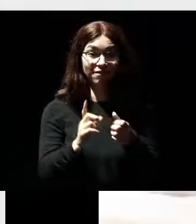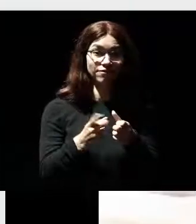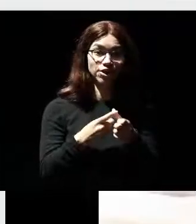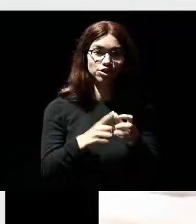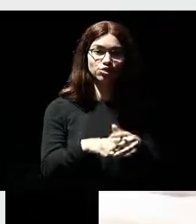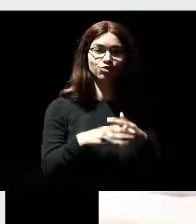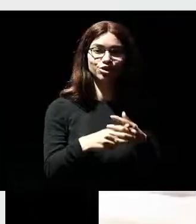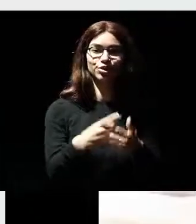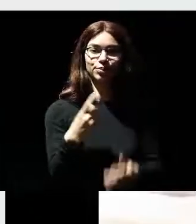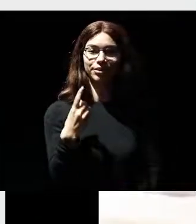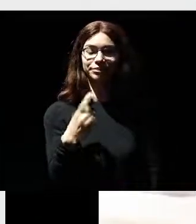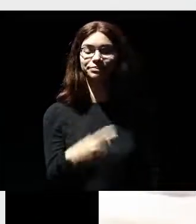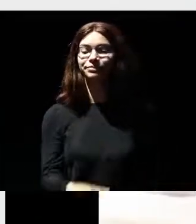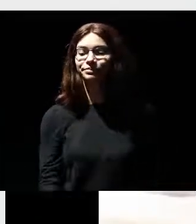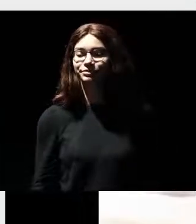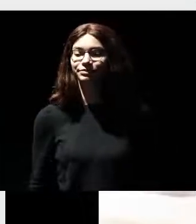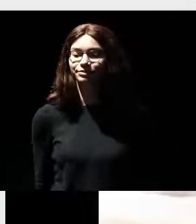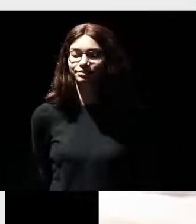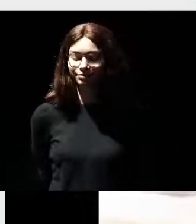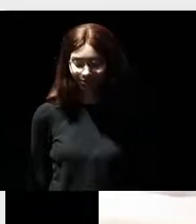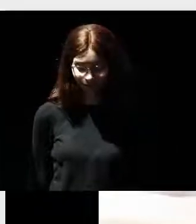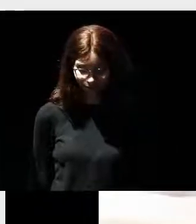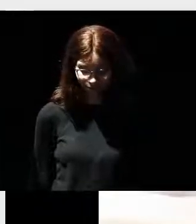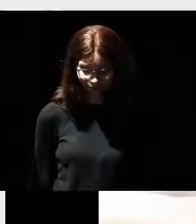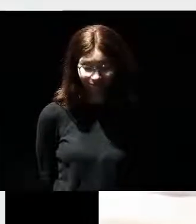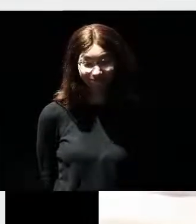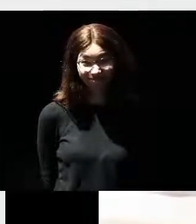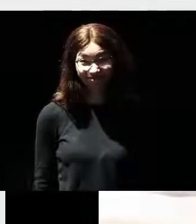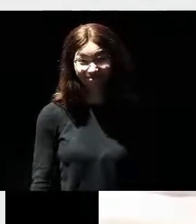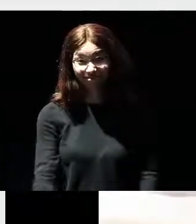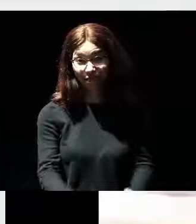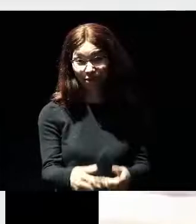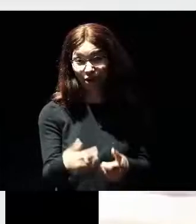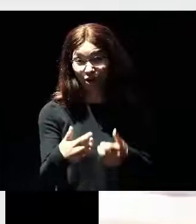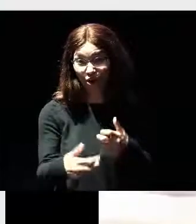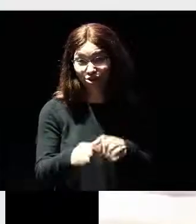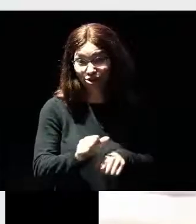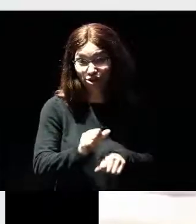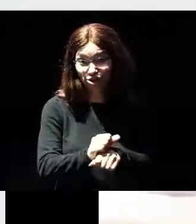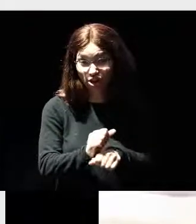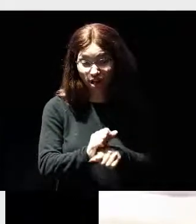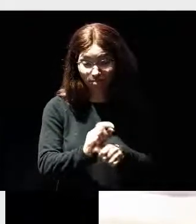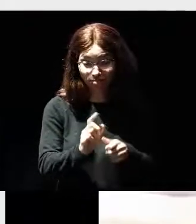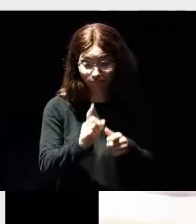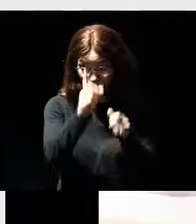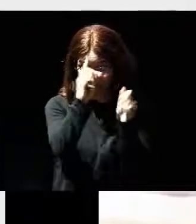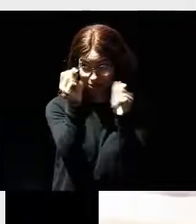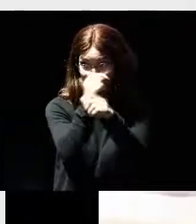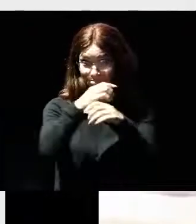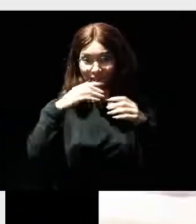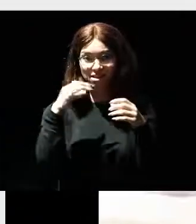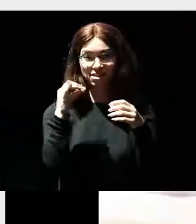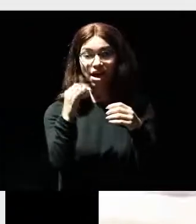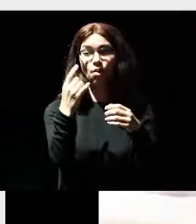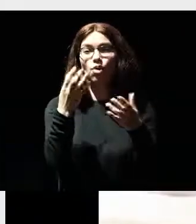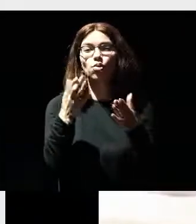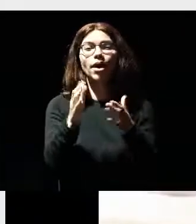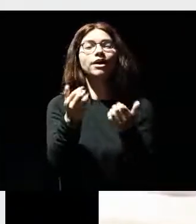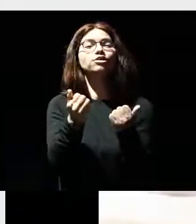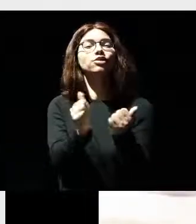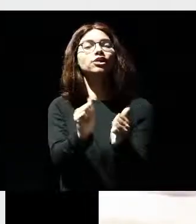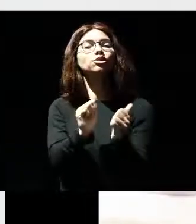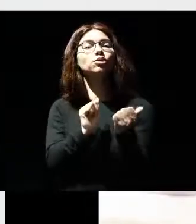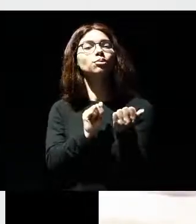icon. That was a difficult task in a lot of ways to imagine in the beginning. One of the ways that at least I tried to approach